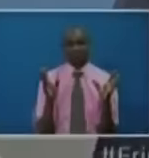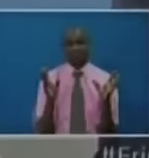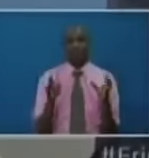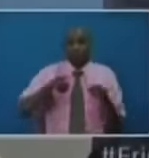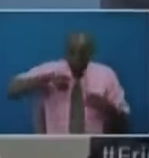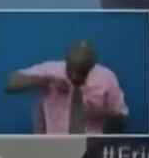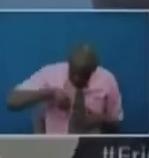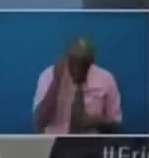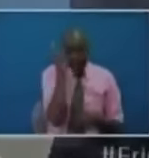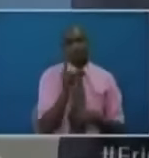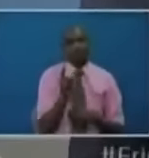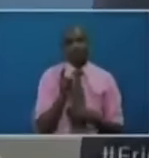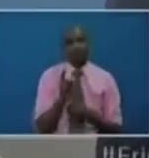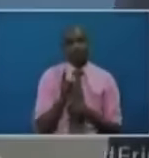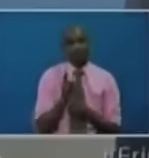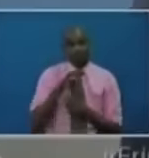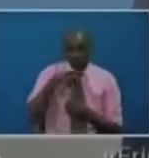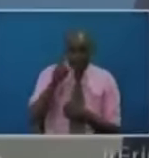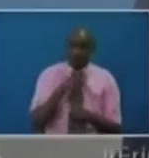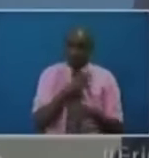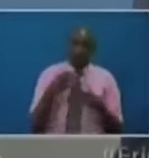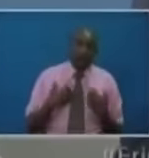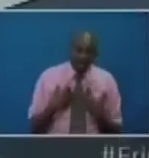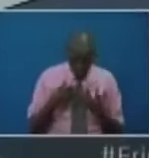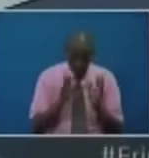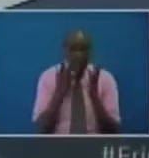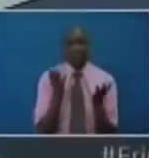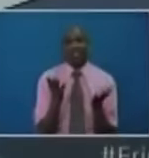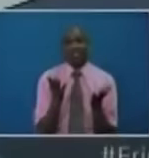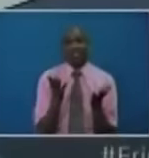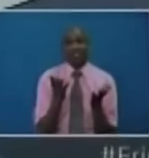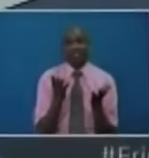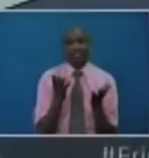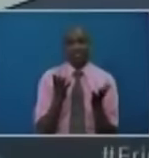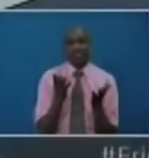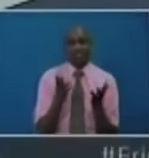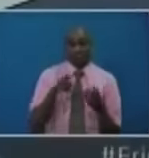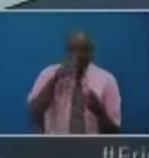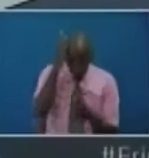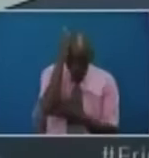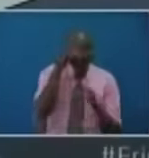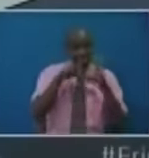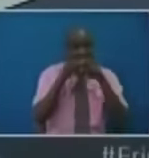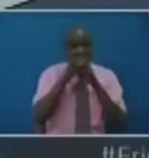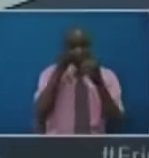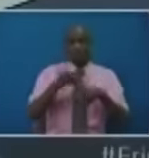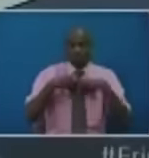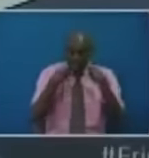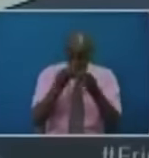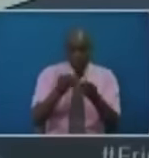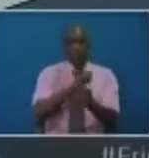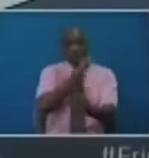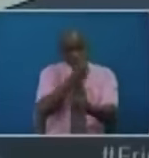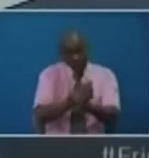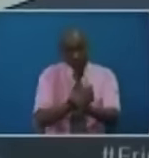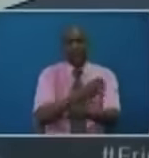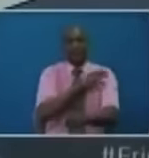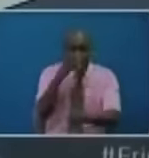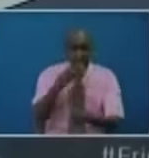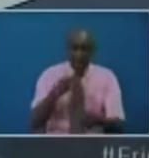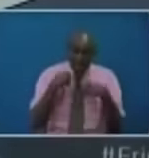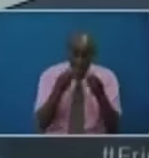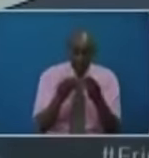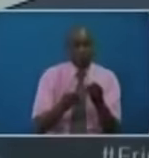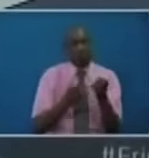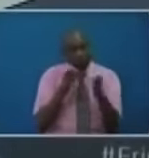Crack the shell for yourself, because you have power. That's why you have God created you and gave you dominion, mm.